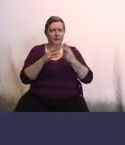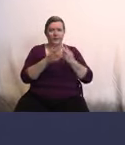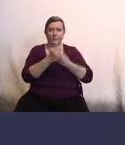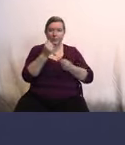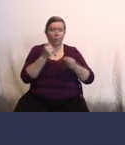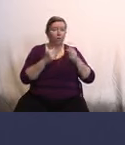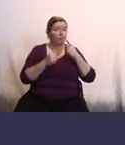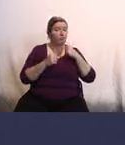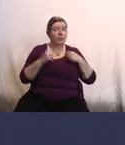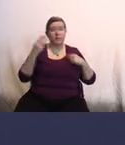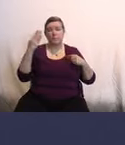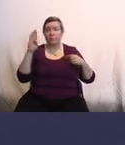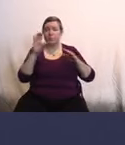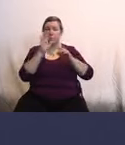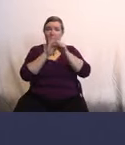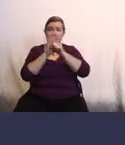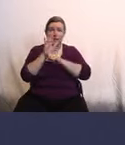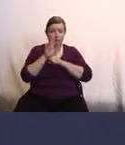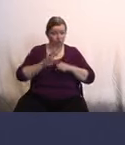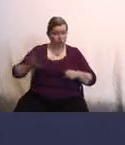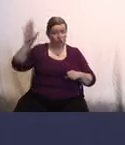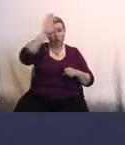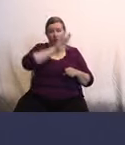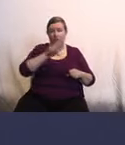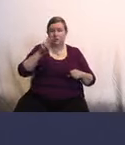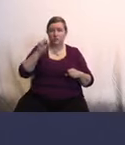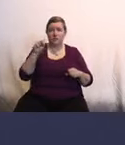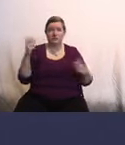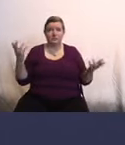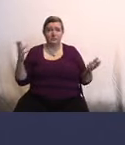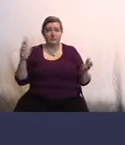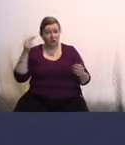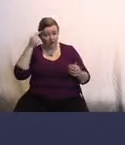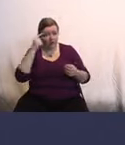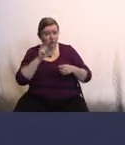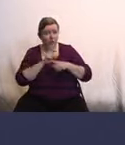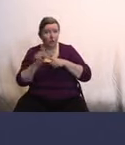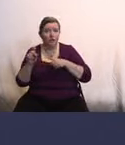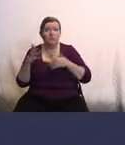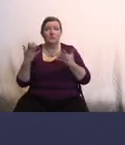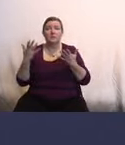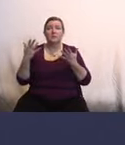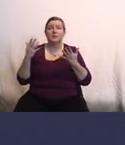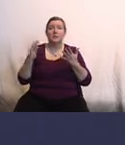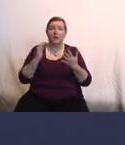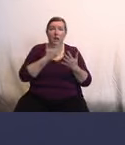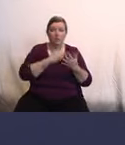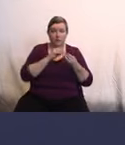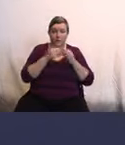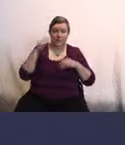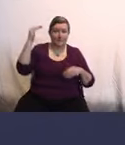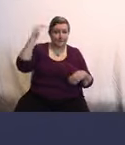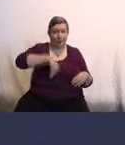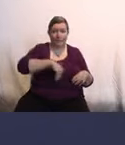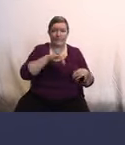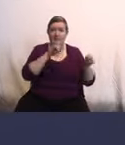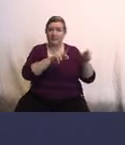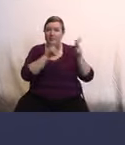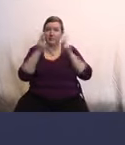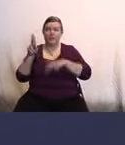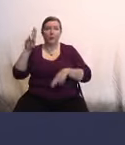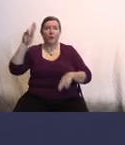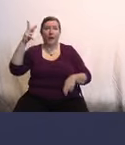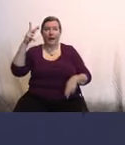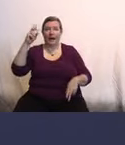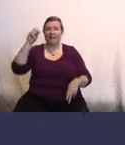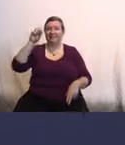country. But I said on this call that our reality is mimicking South Africa and the UK. So I don't know, I'm